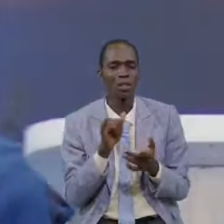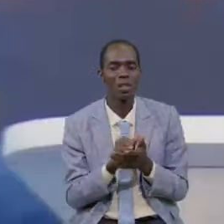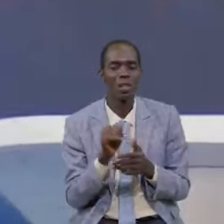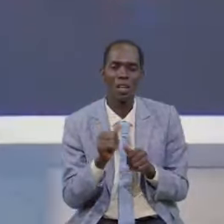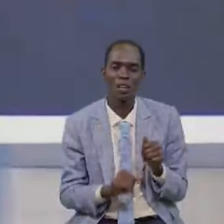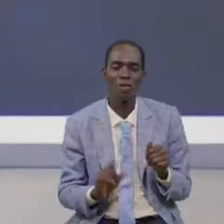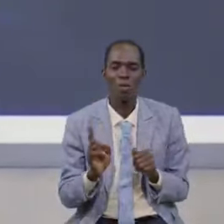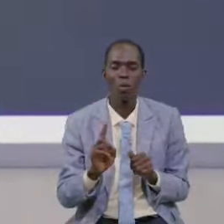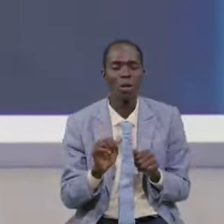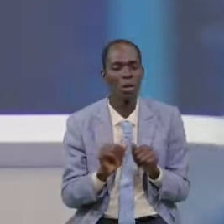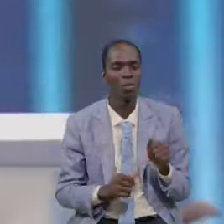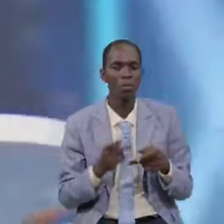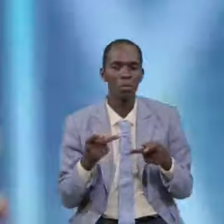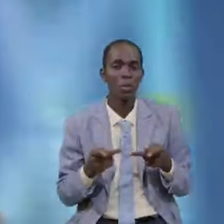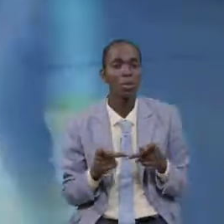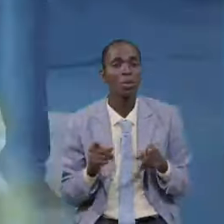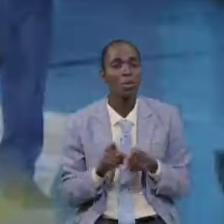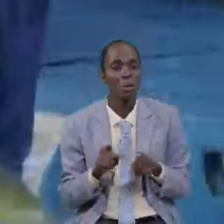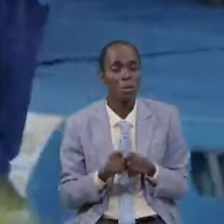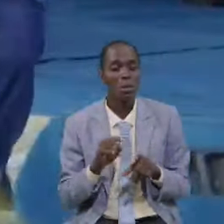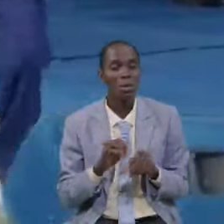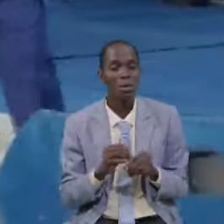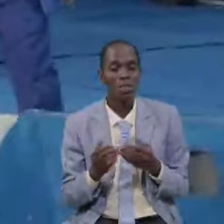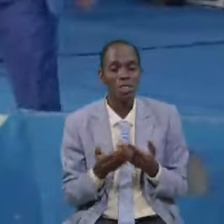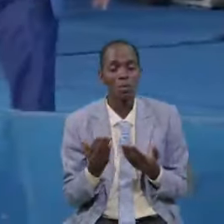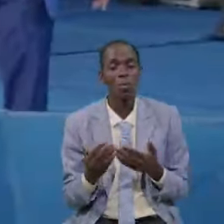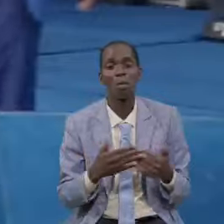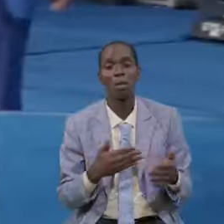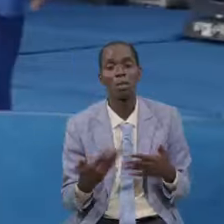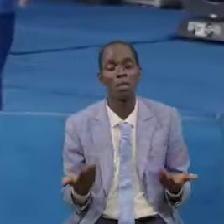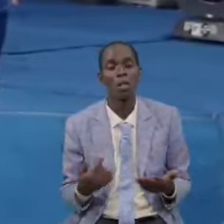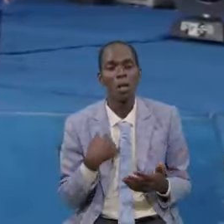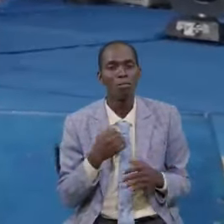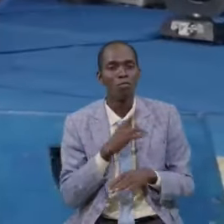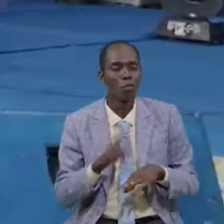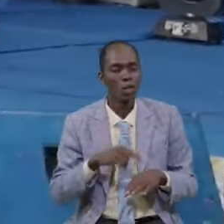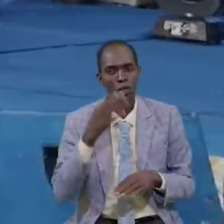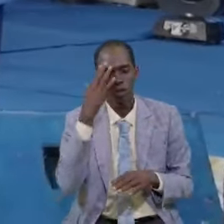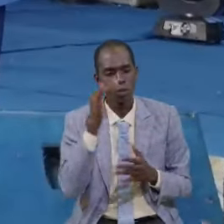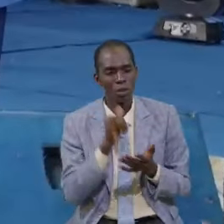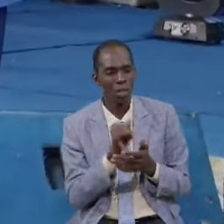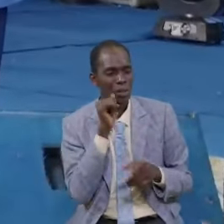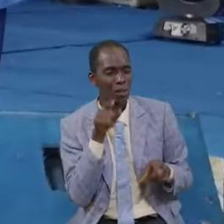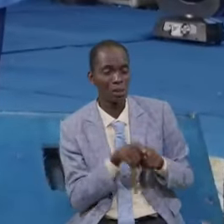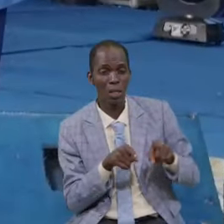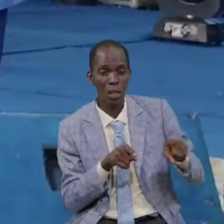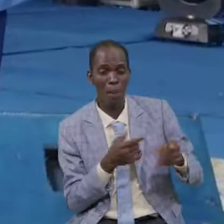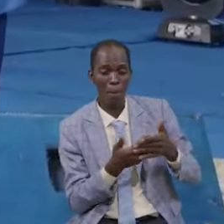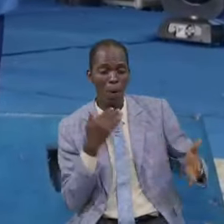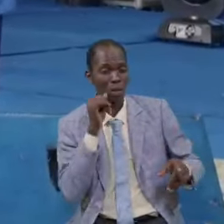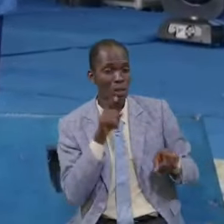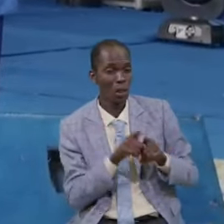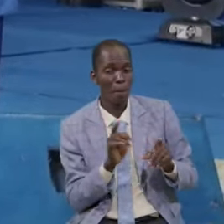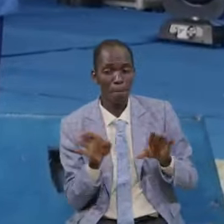in simple matters, I used to know that sister so-and-so, before she got married, this was her